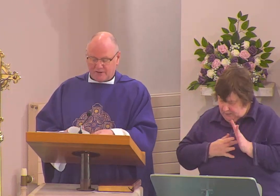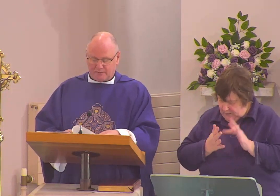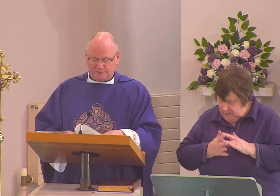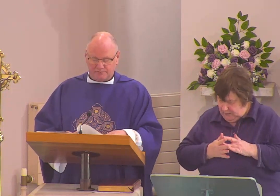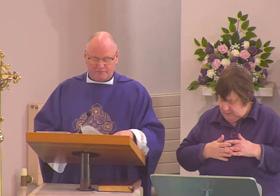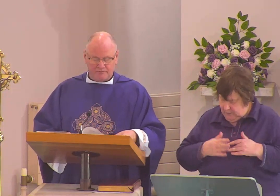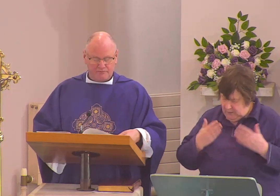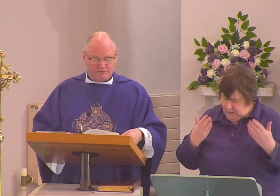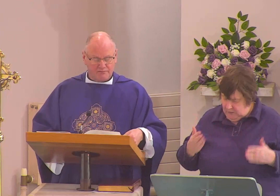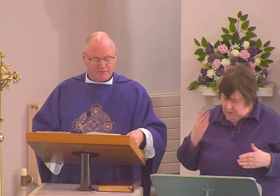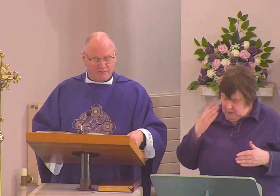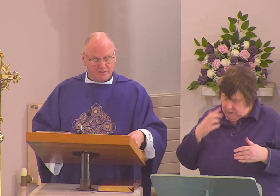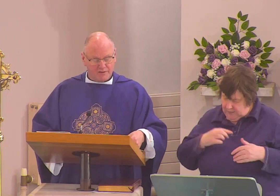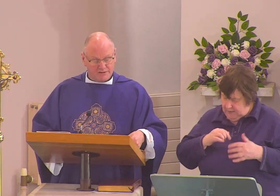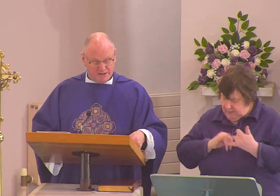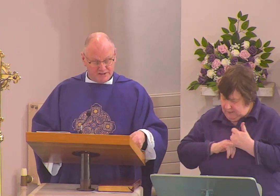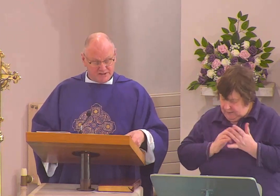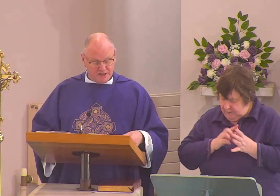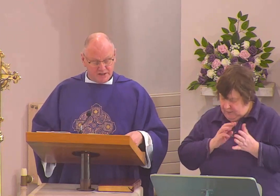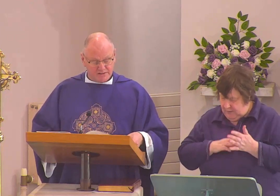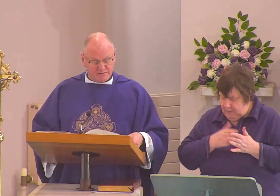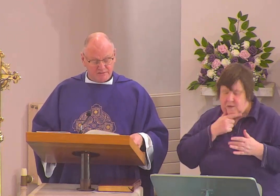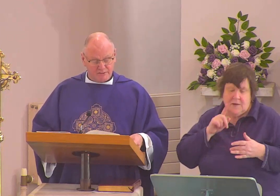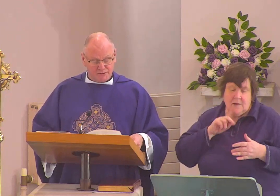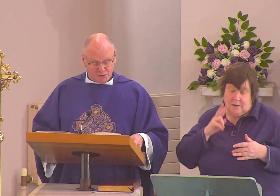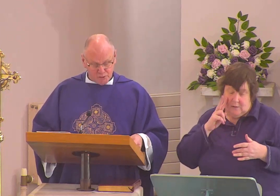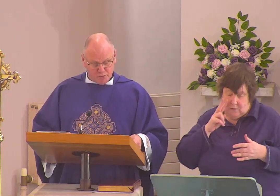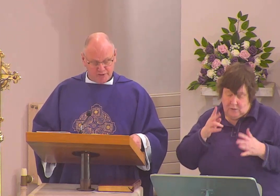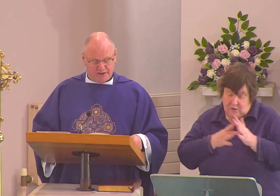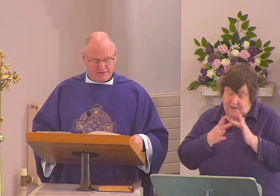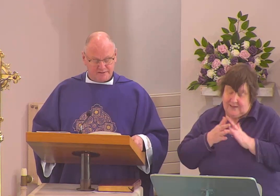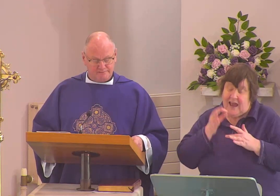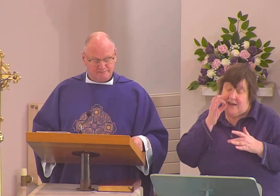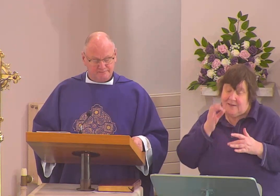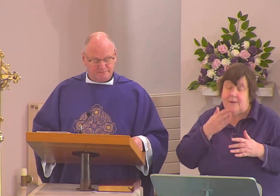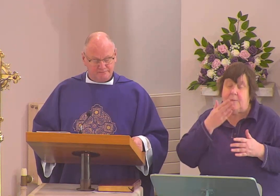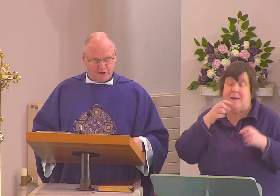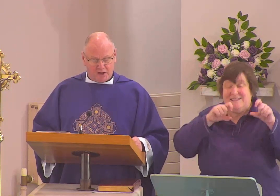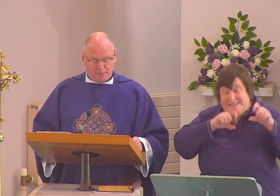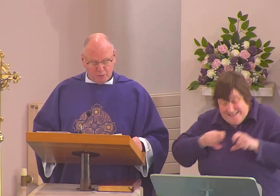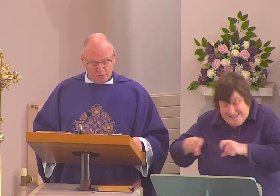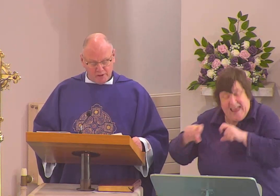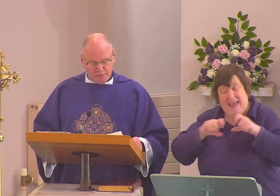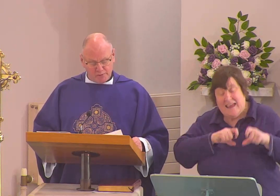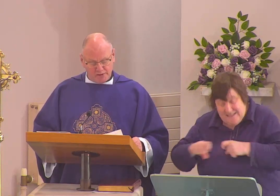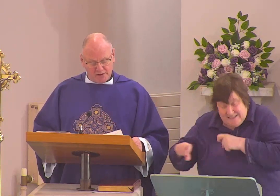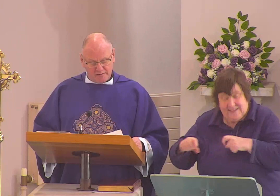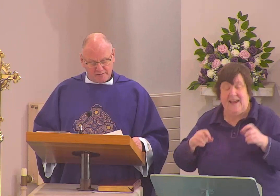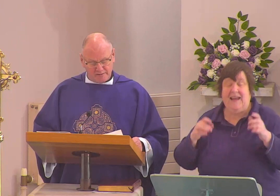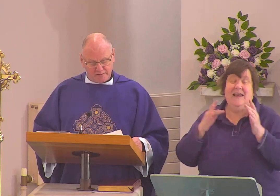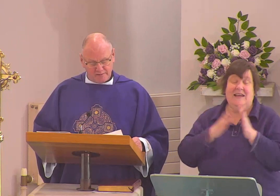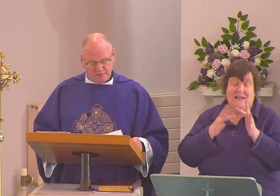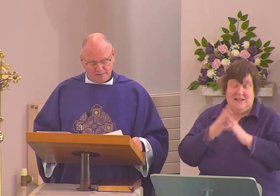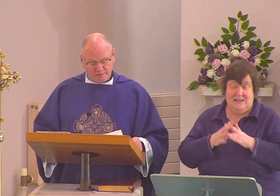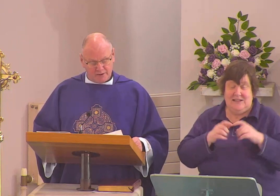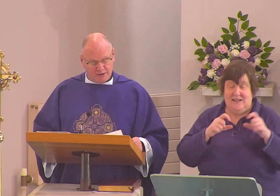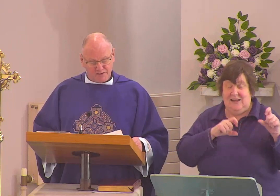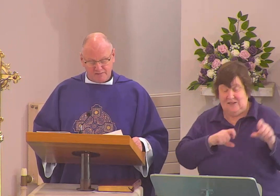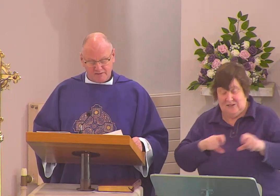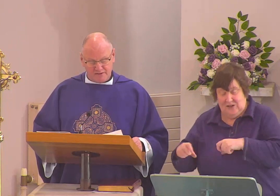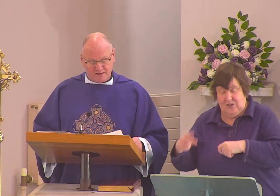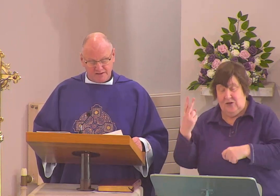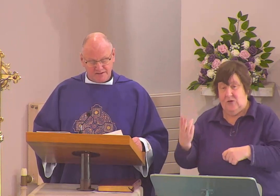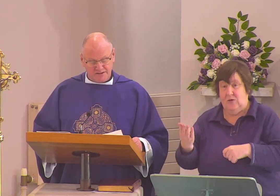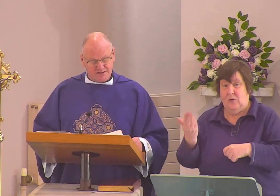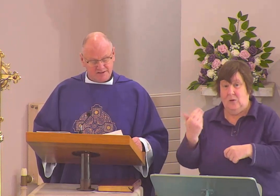with them. Jesus stayed for 2 more days, and more people believed because